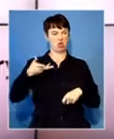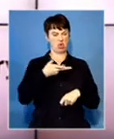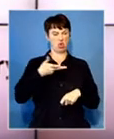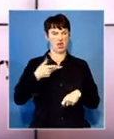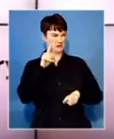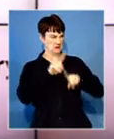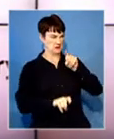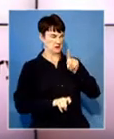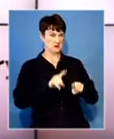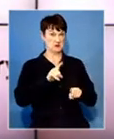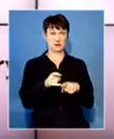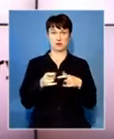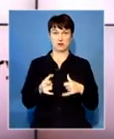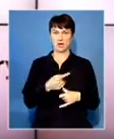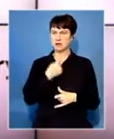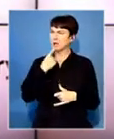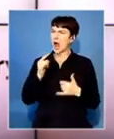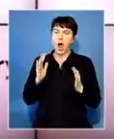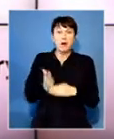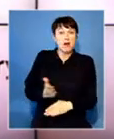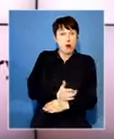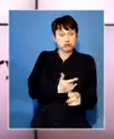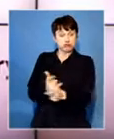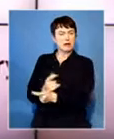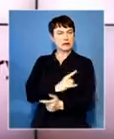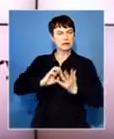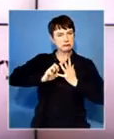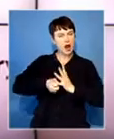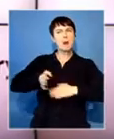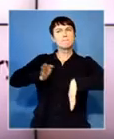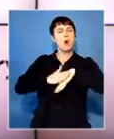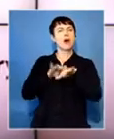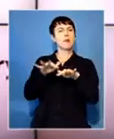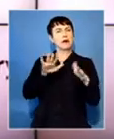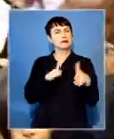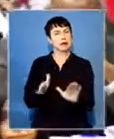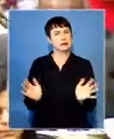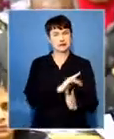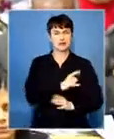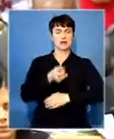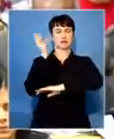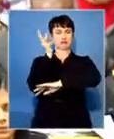intervention prior to the shooting, saying that he was trying to prevent further loss of life.